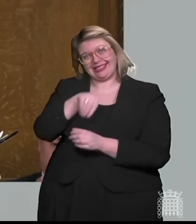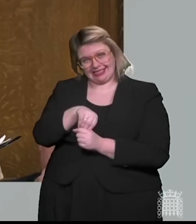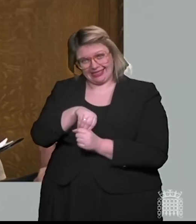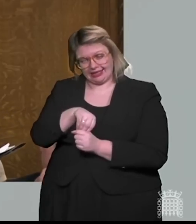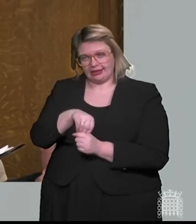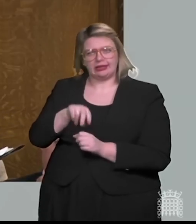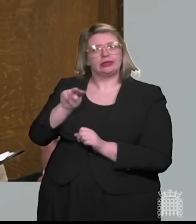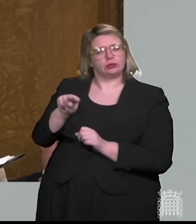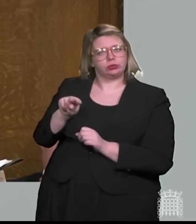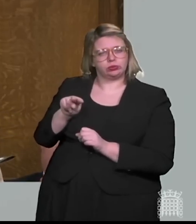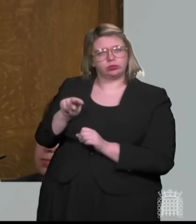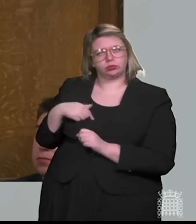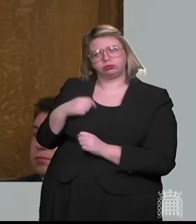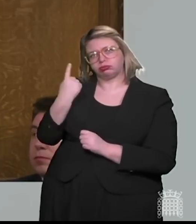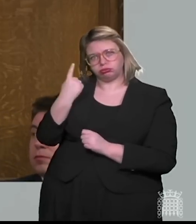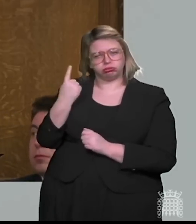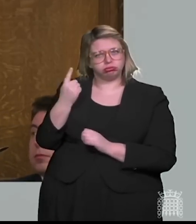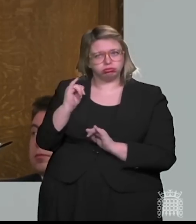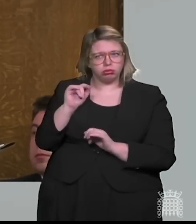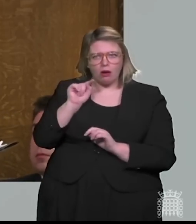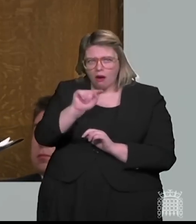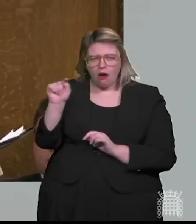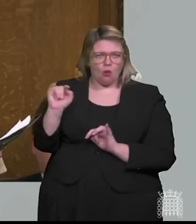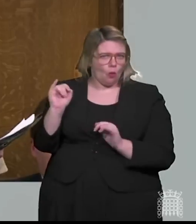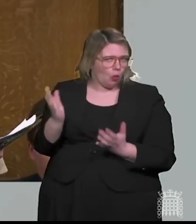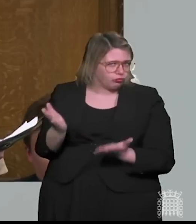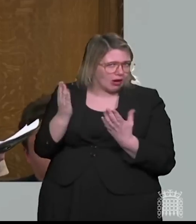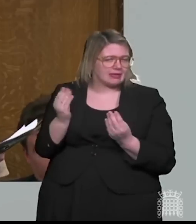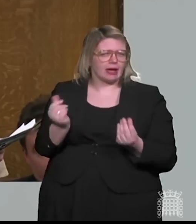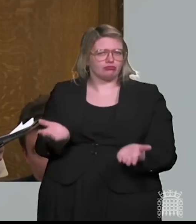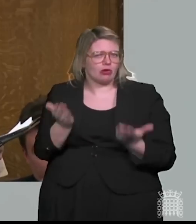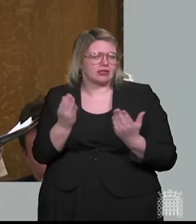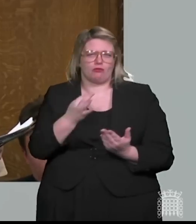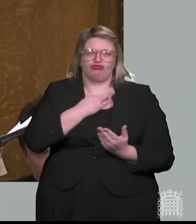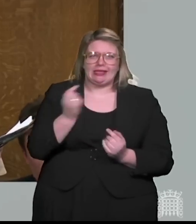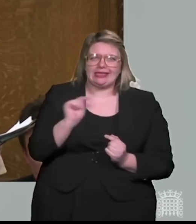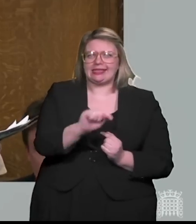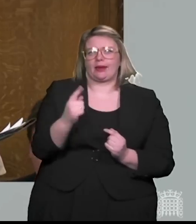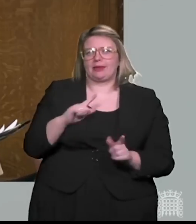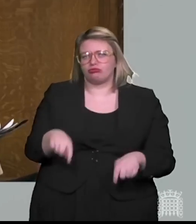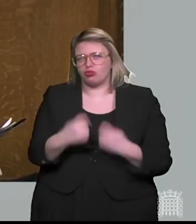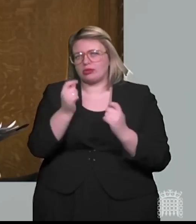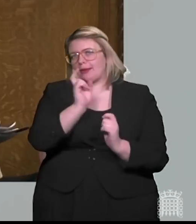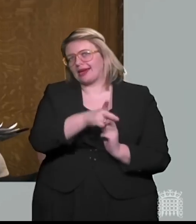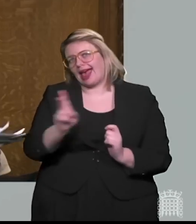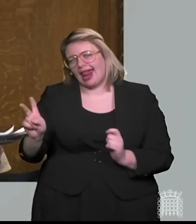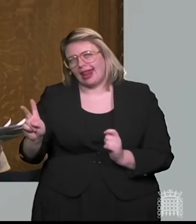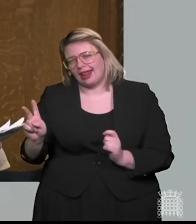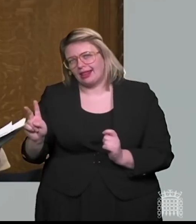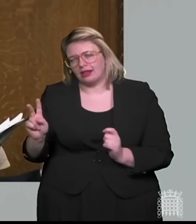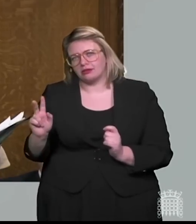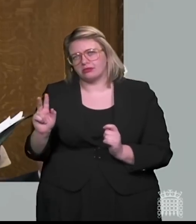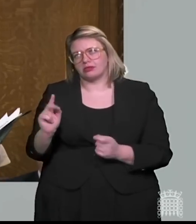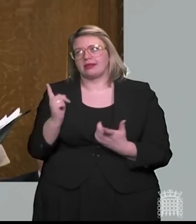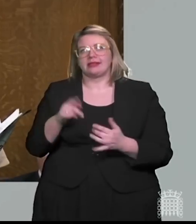like Cassandra in highlighting some of the inflationary risks that we faced. Far from being